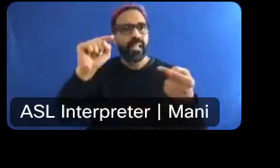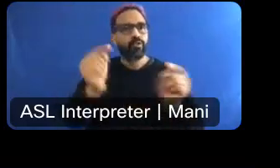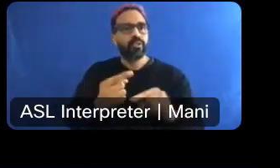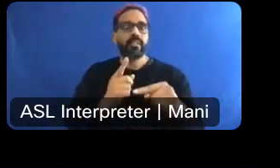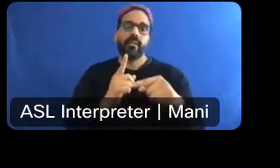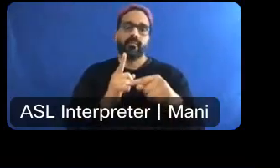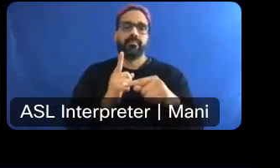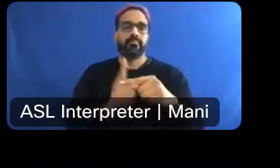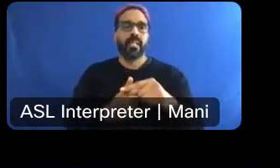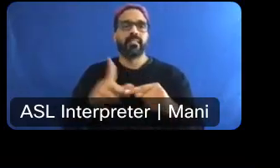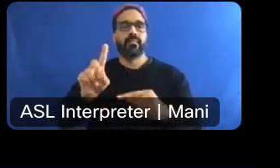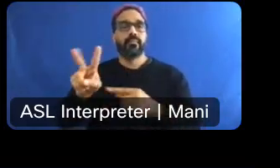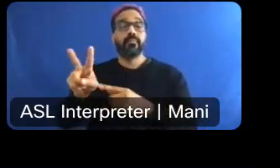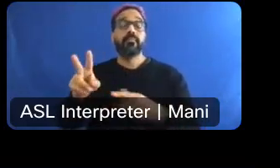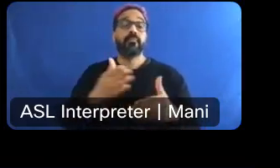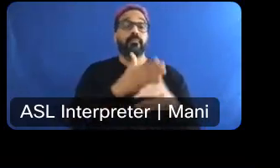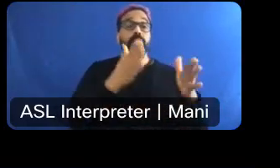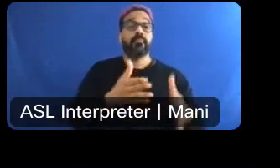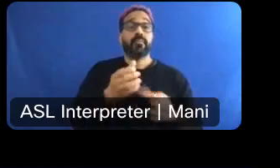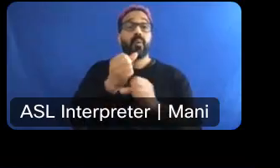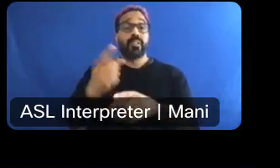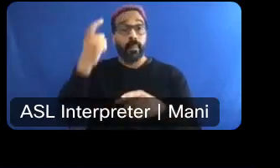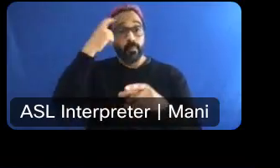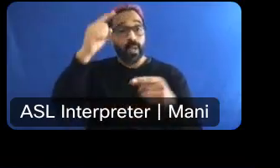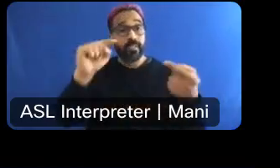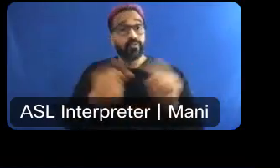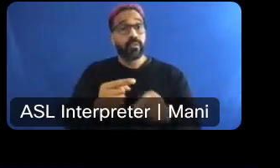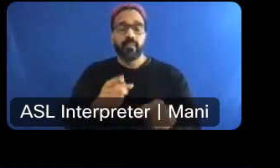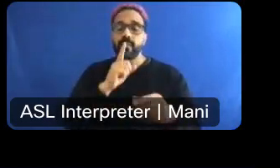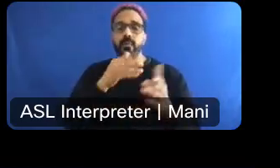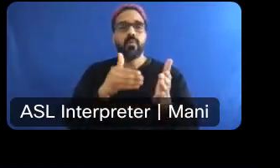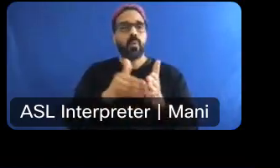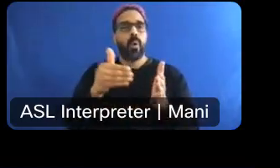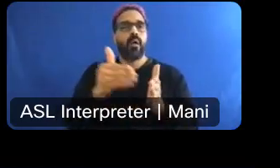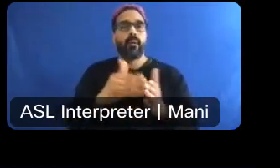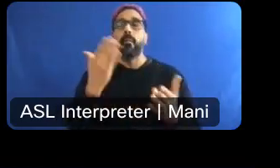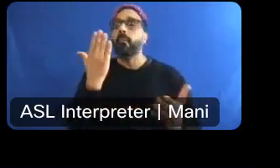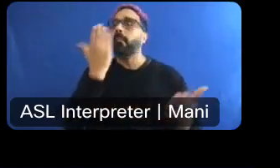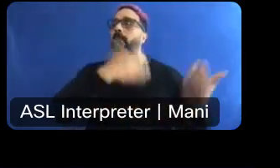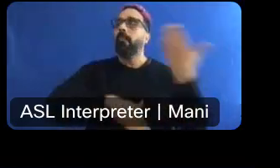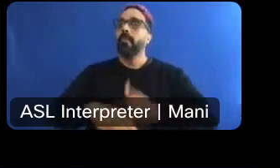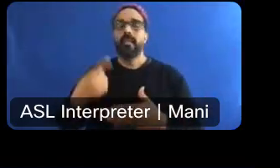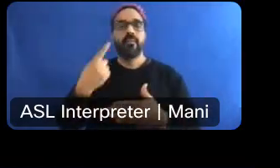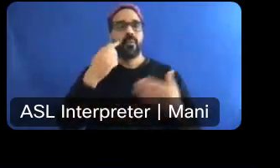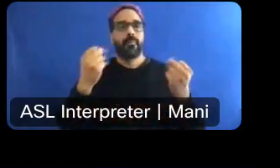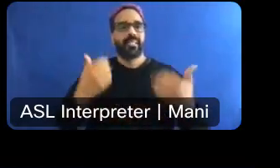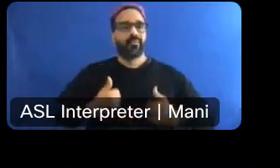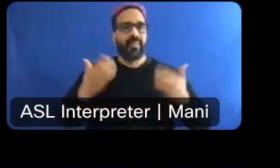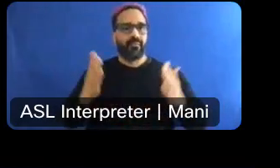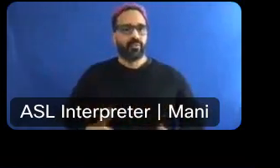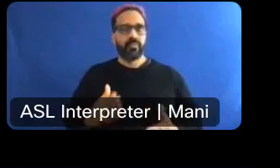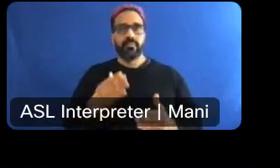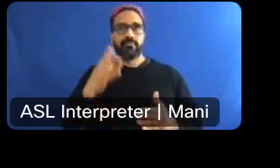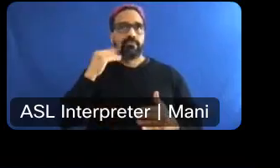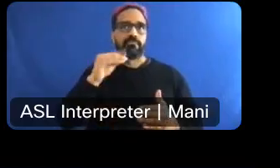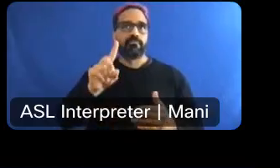brain injury is often an overlooked experience for many survivors of domestic violence. For advocates,